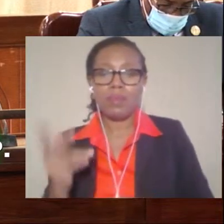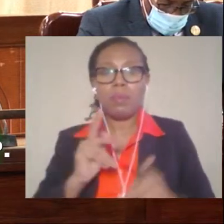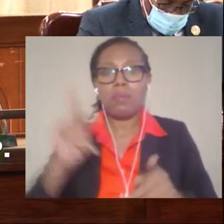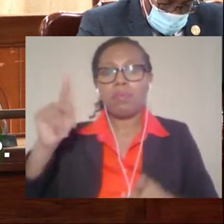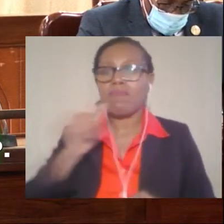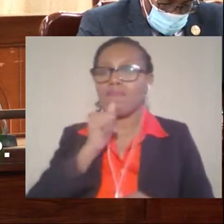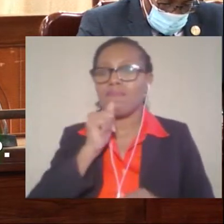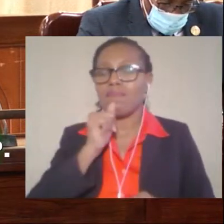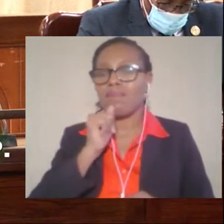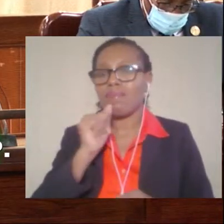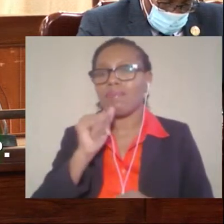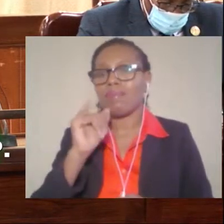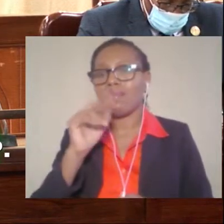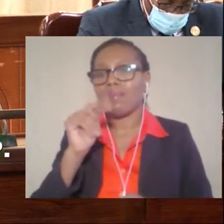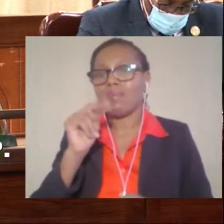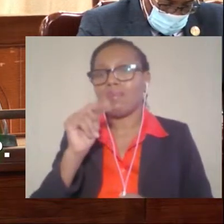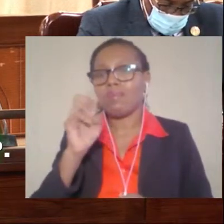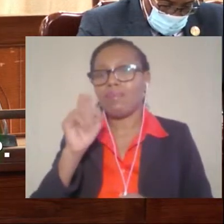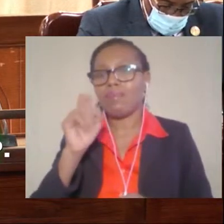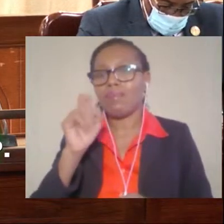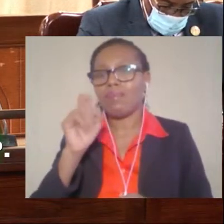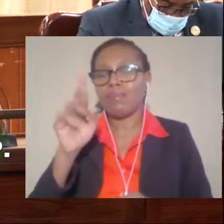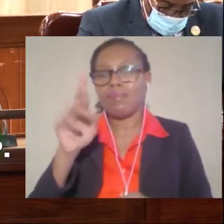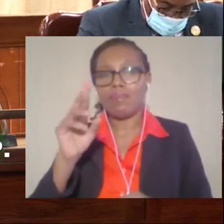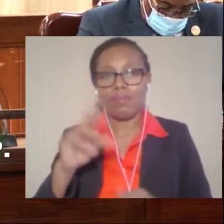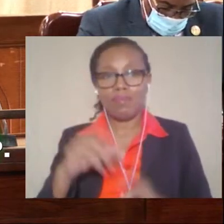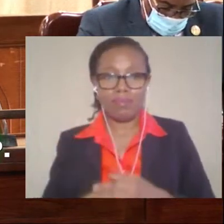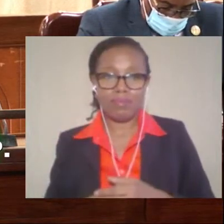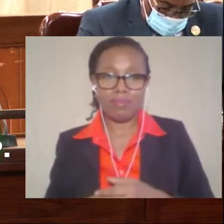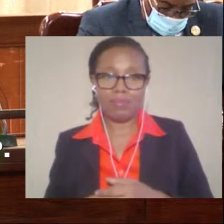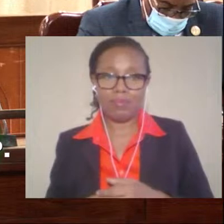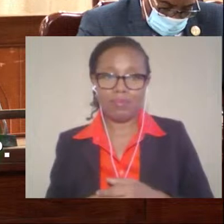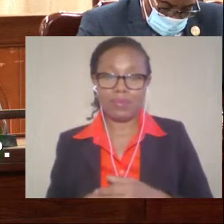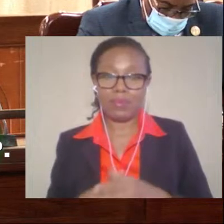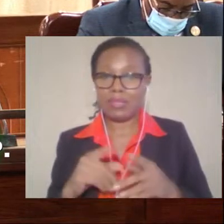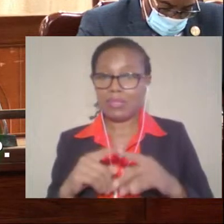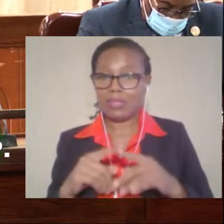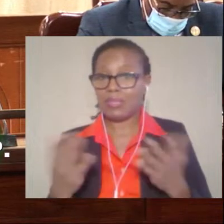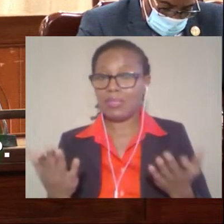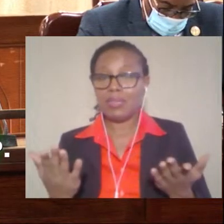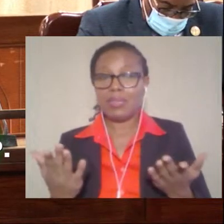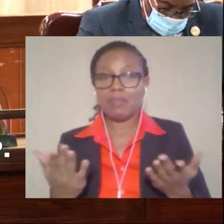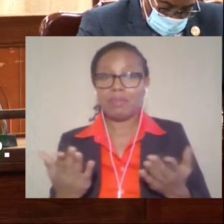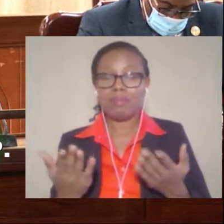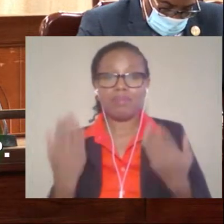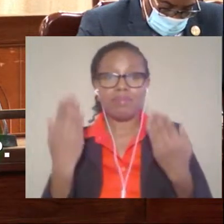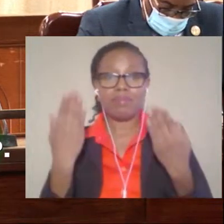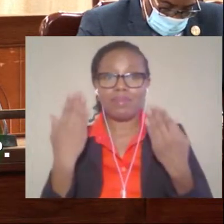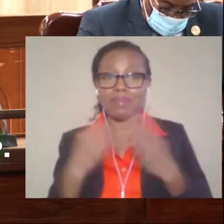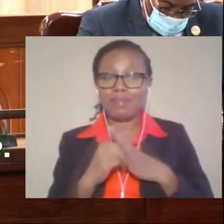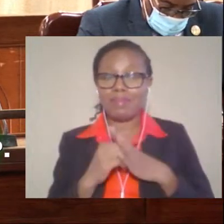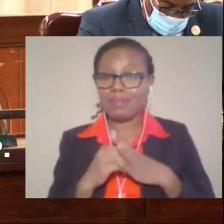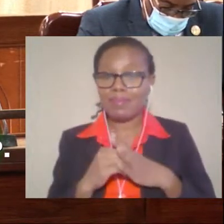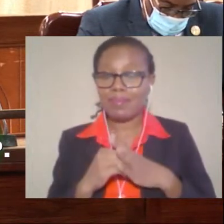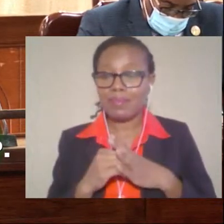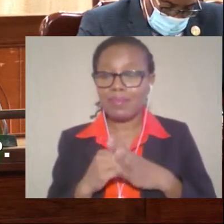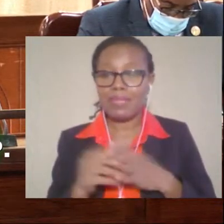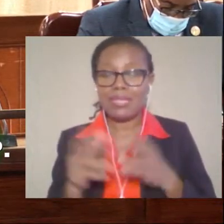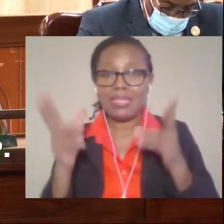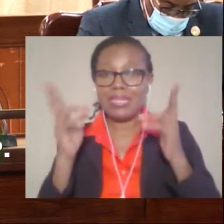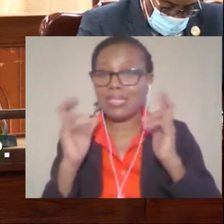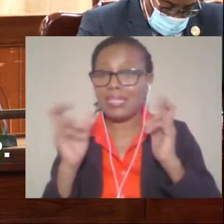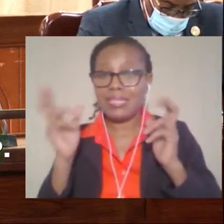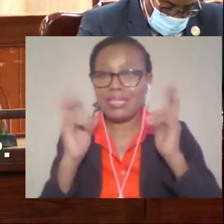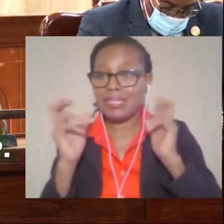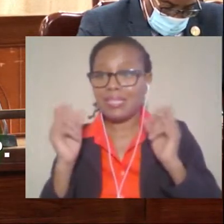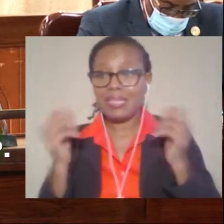I didn't hear the Honorable Prime Minister mention that at all today. I haven't heard mention of it for a while. Maybe